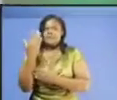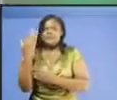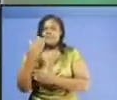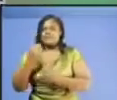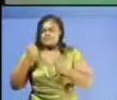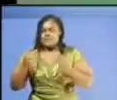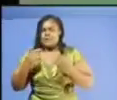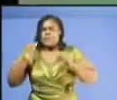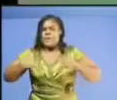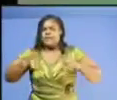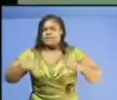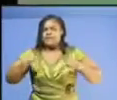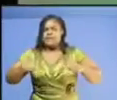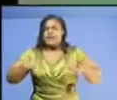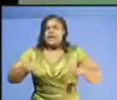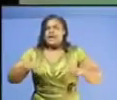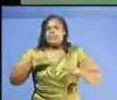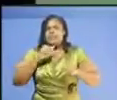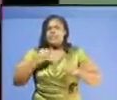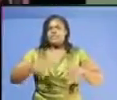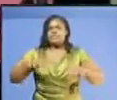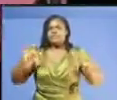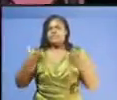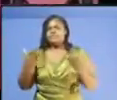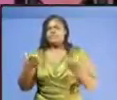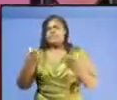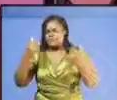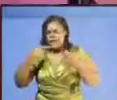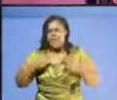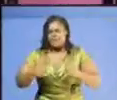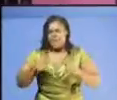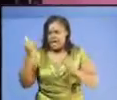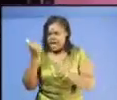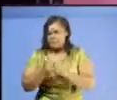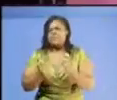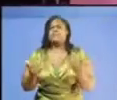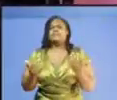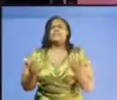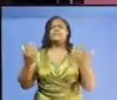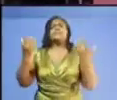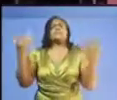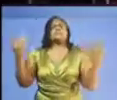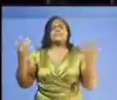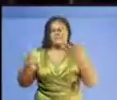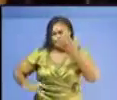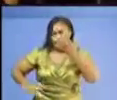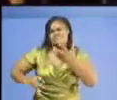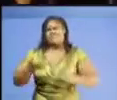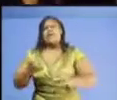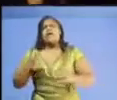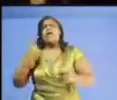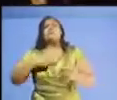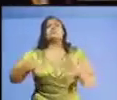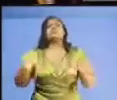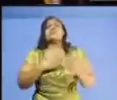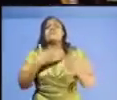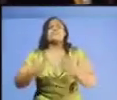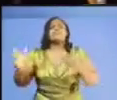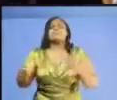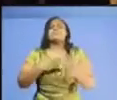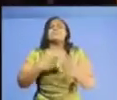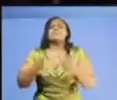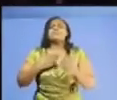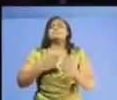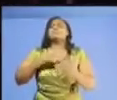I never thought possible. He's been there when everything else seemed to be going haywire. And we go sing. I will